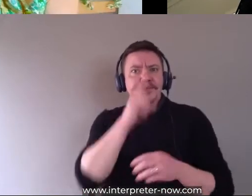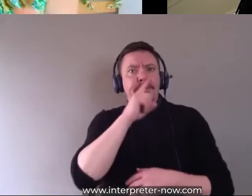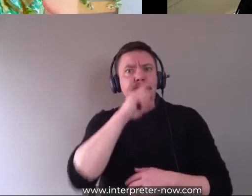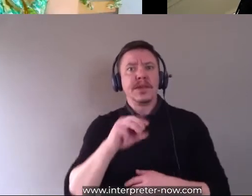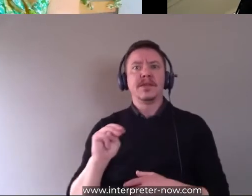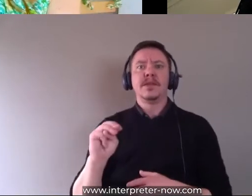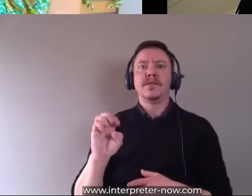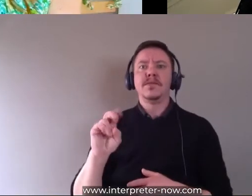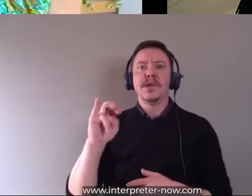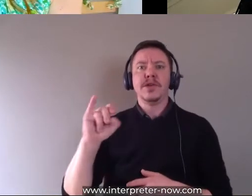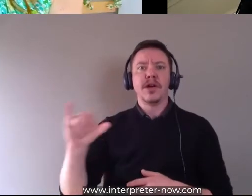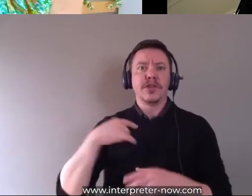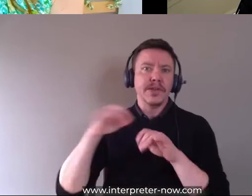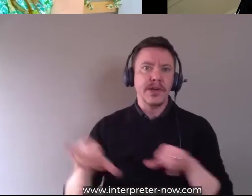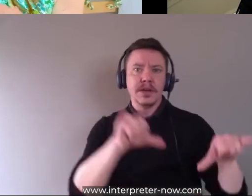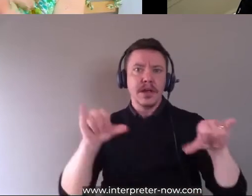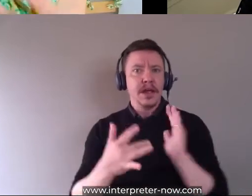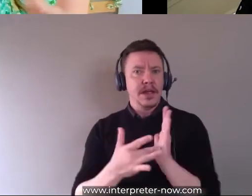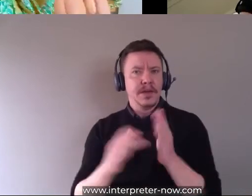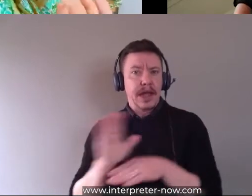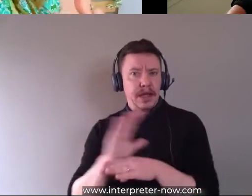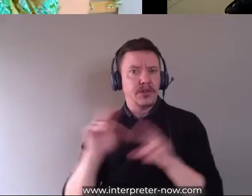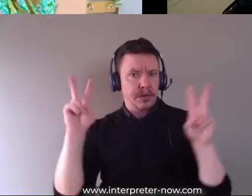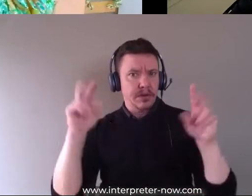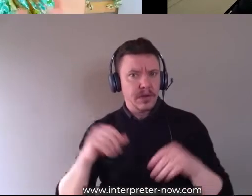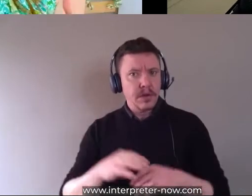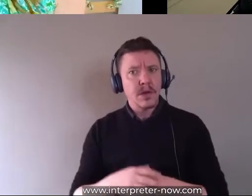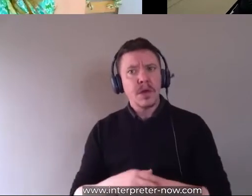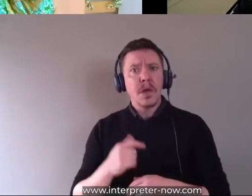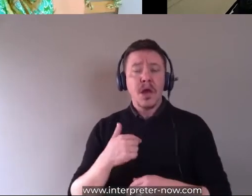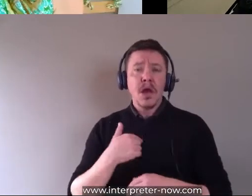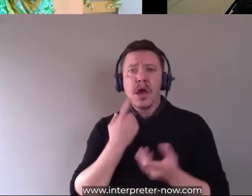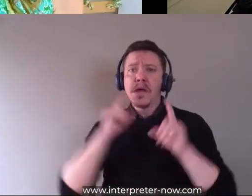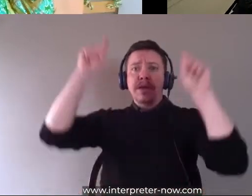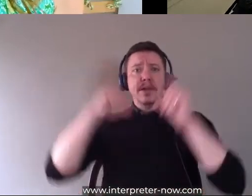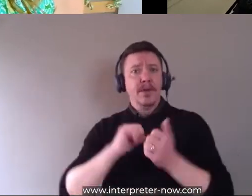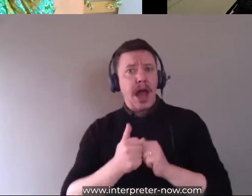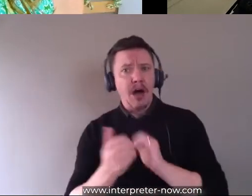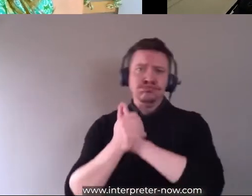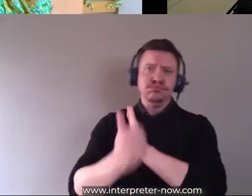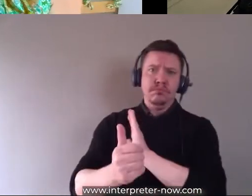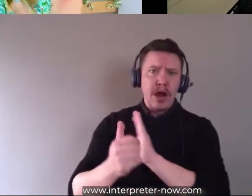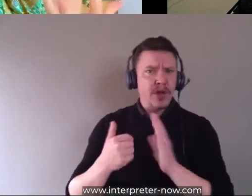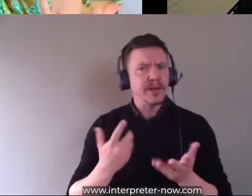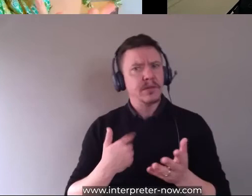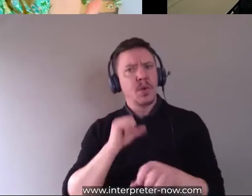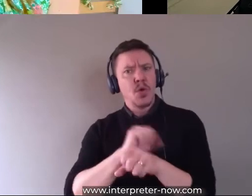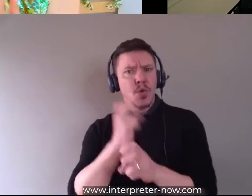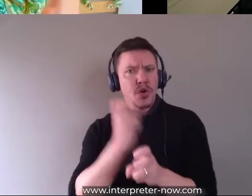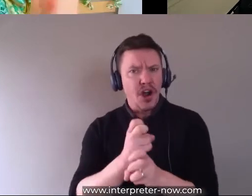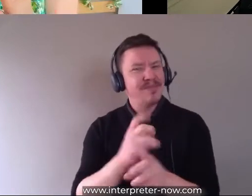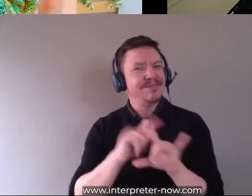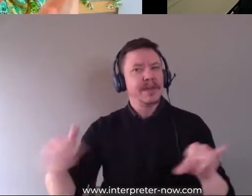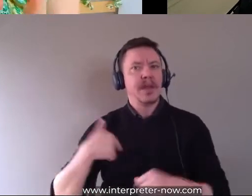meritocracy in the tech industry, where people get there based on merit. And also we have kind of pattern matching,